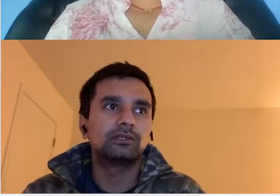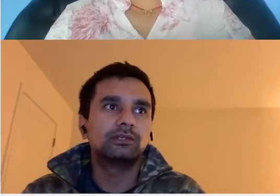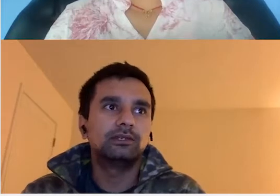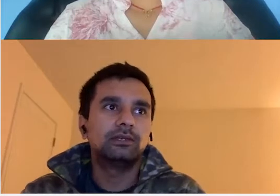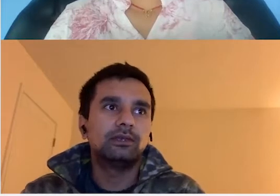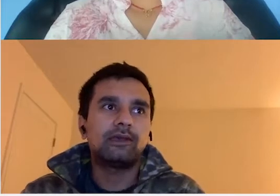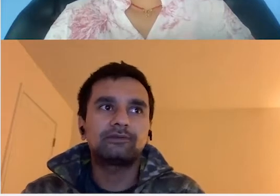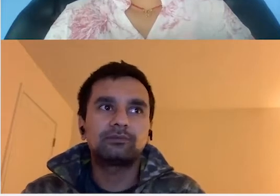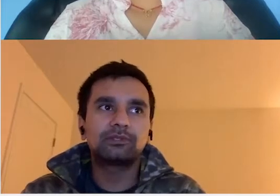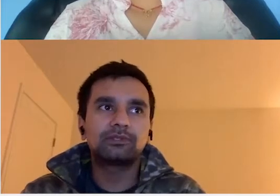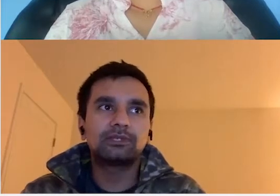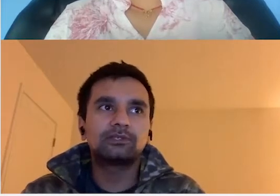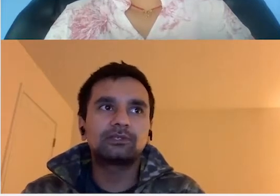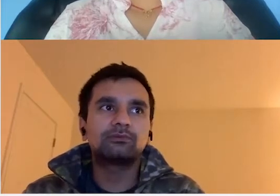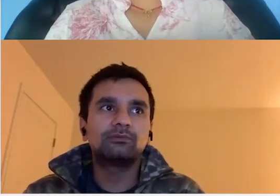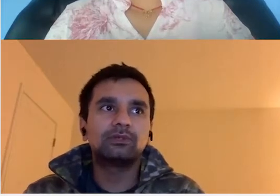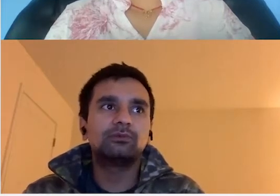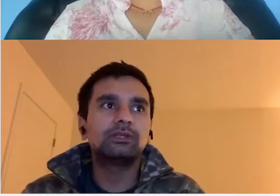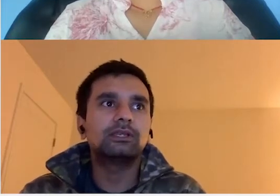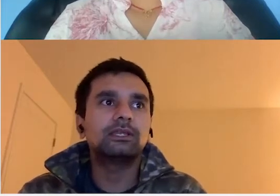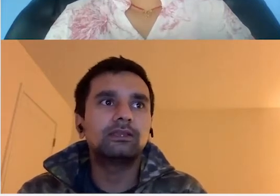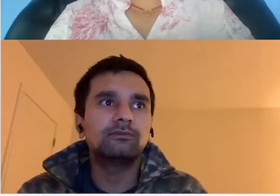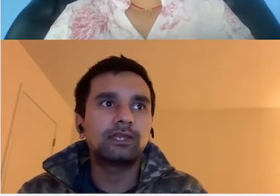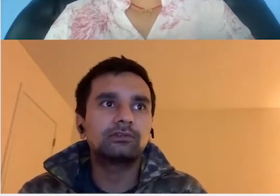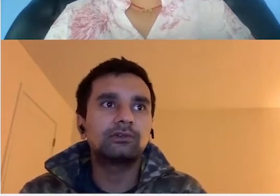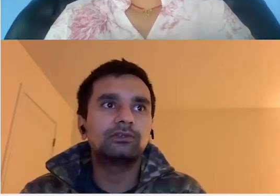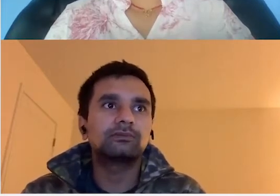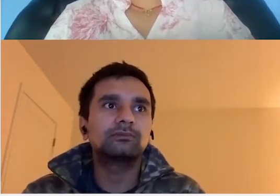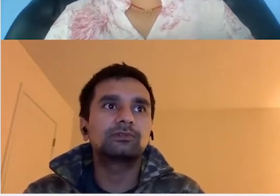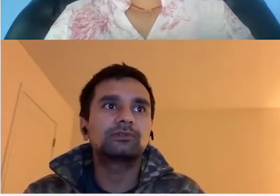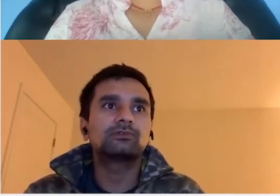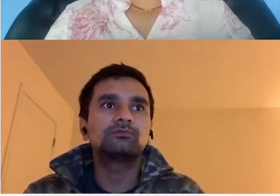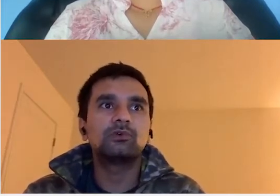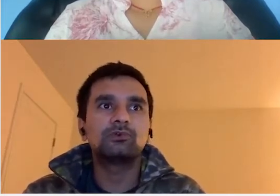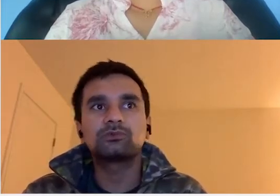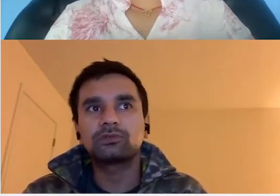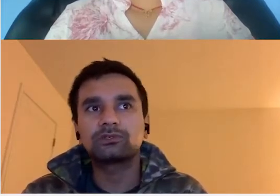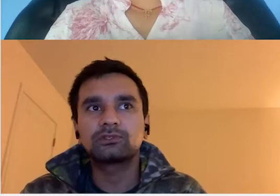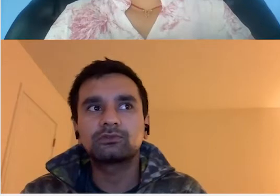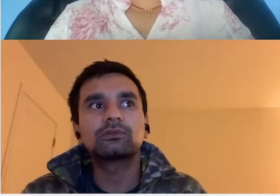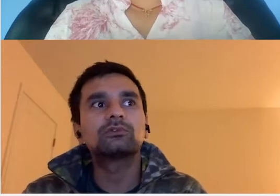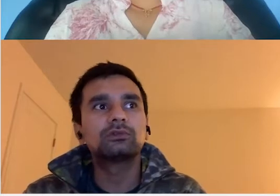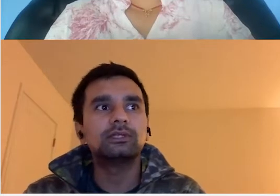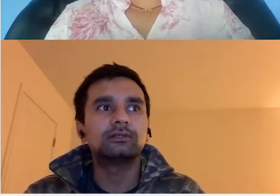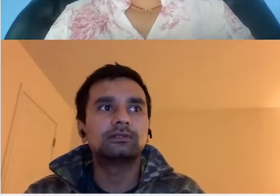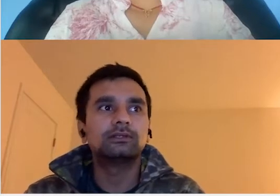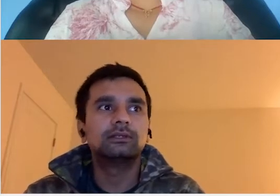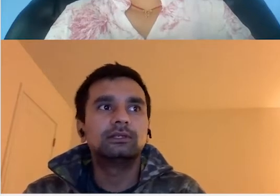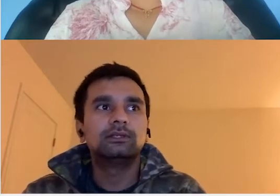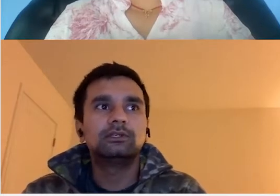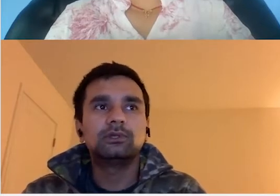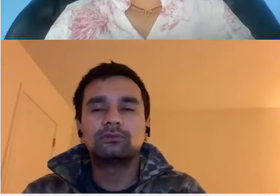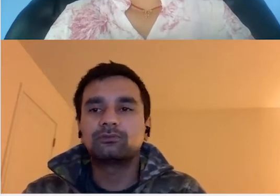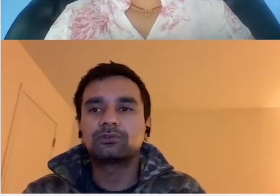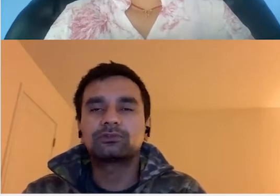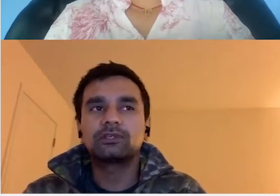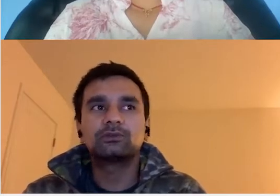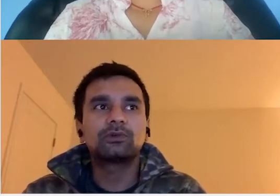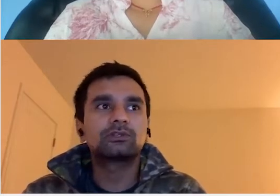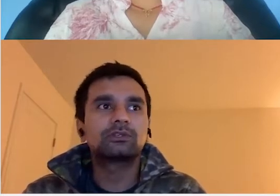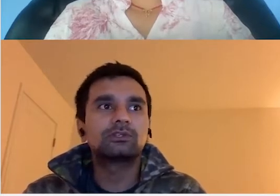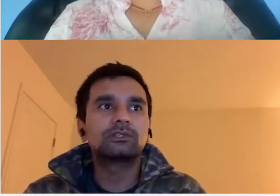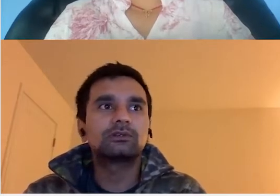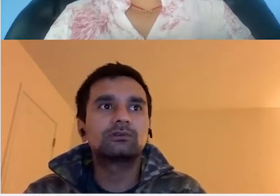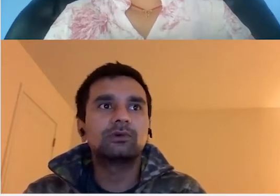screen. After the presentation, we will invite audience members to pose questions to the tour leader. You can, of course, write